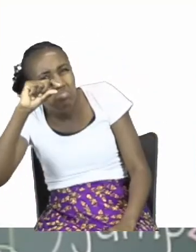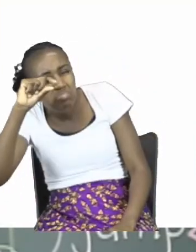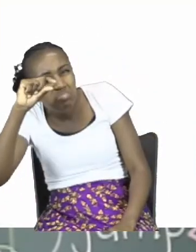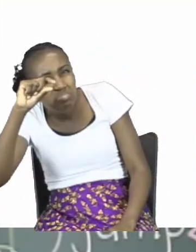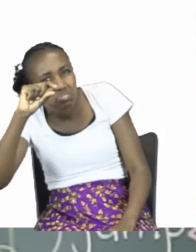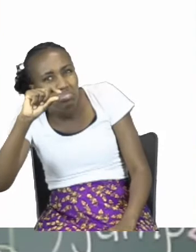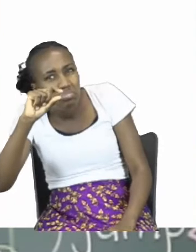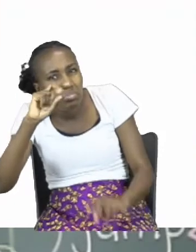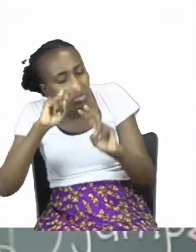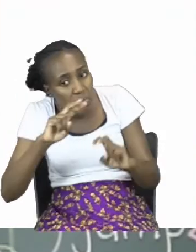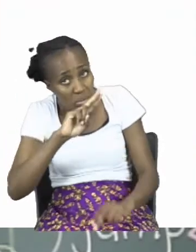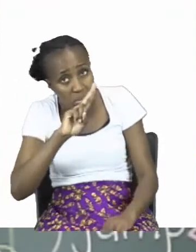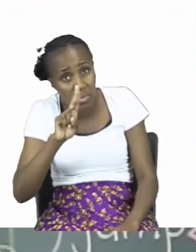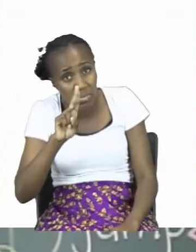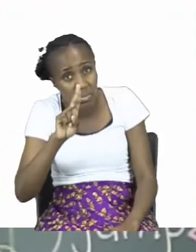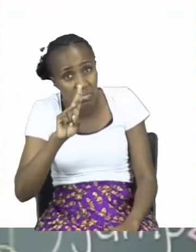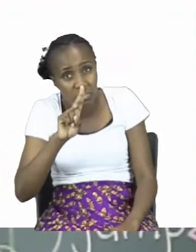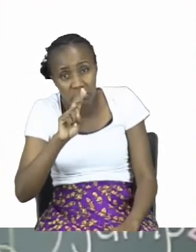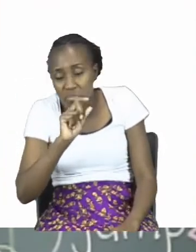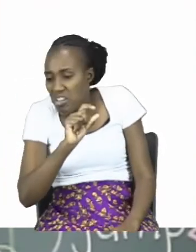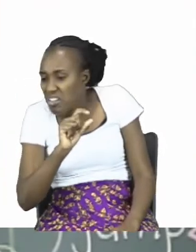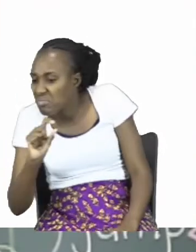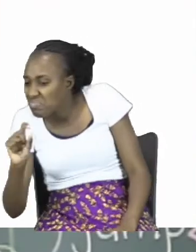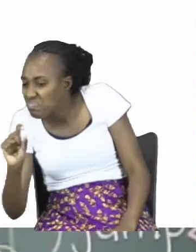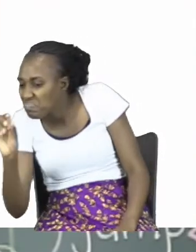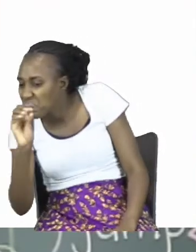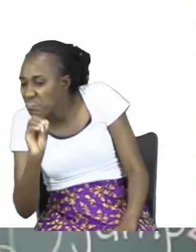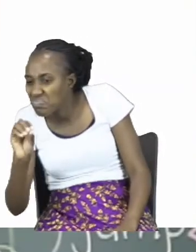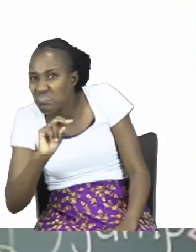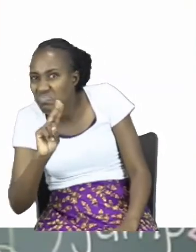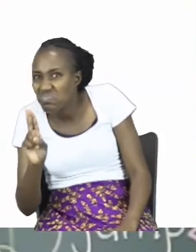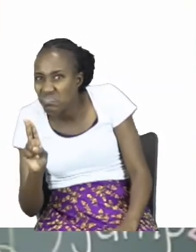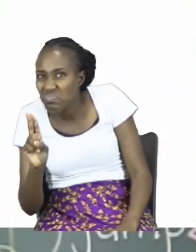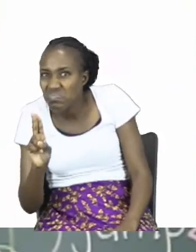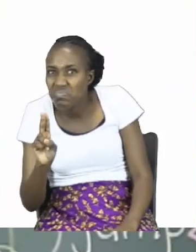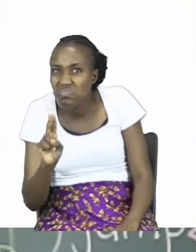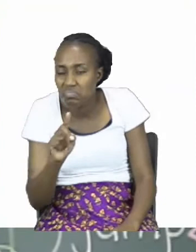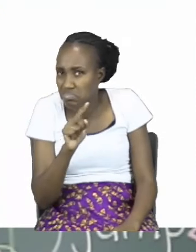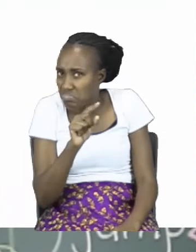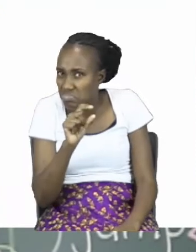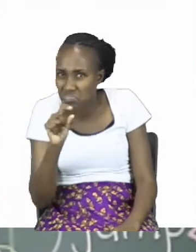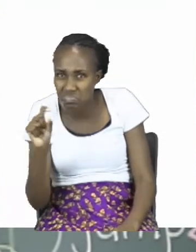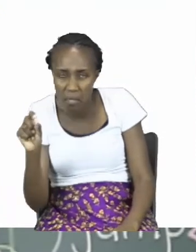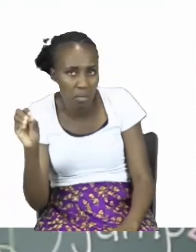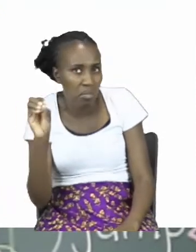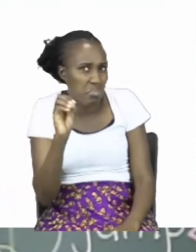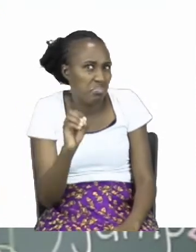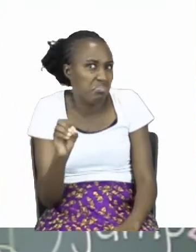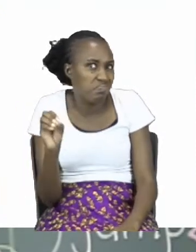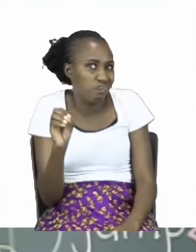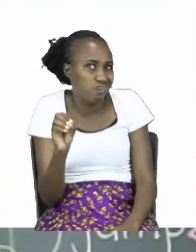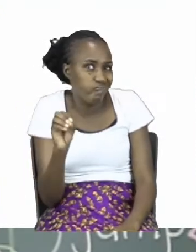from the bottom. So far I have not seen an H, no. How about